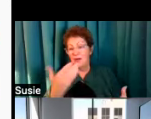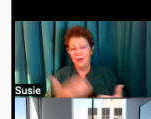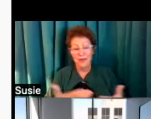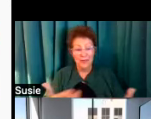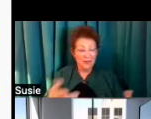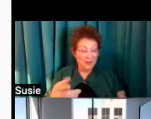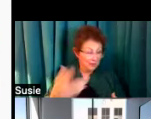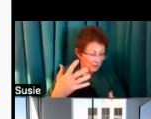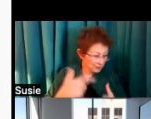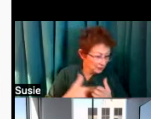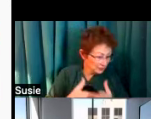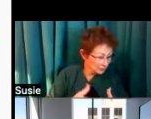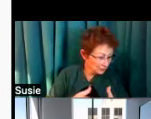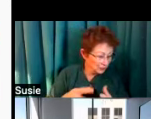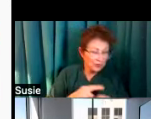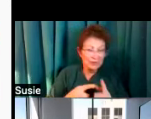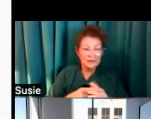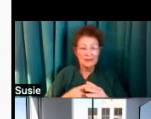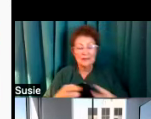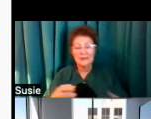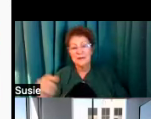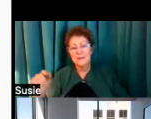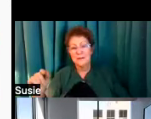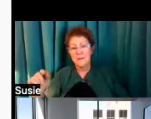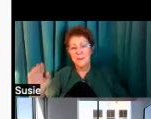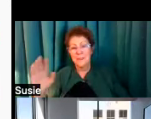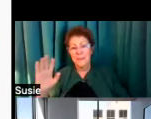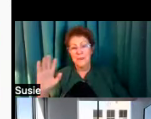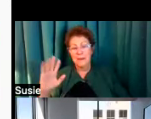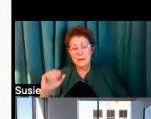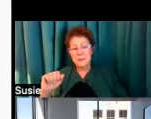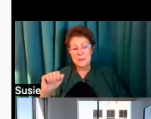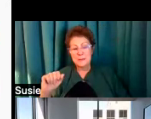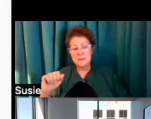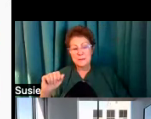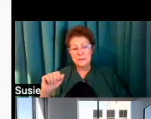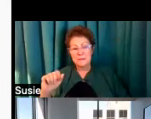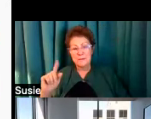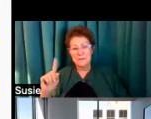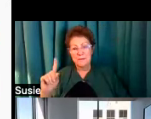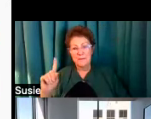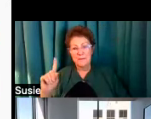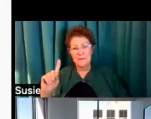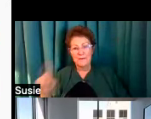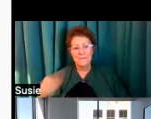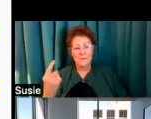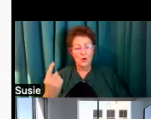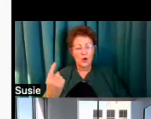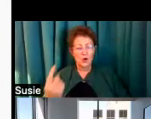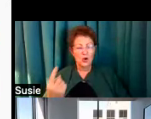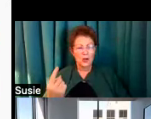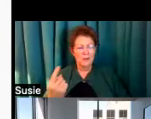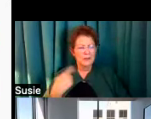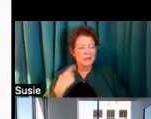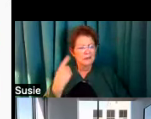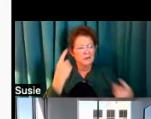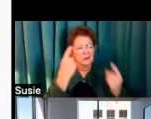start feeding them to you? Sure, yeah. Great. Okay, so the first question is from Matilda, wondering